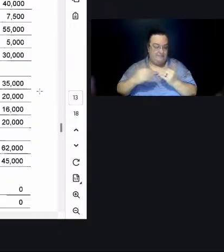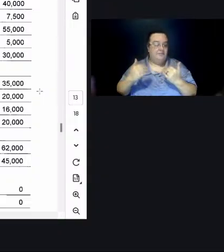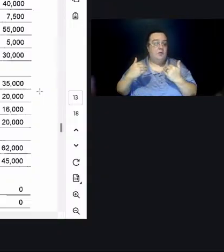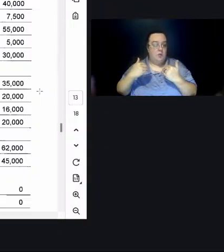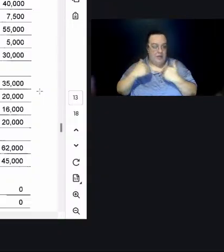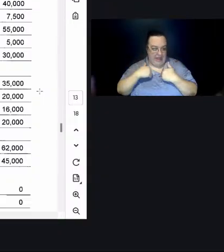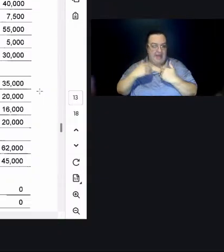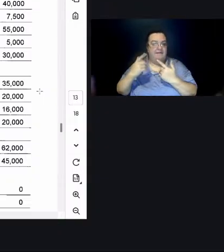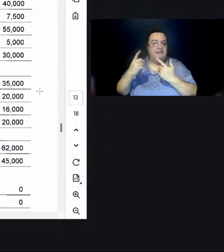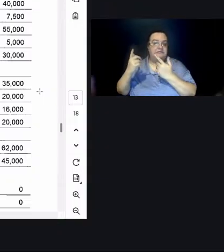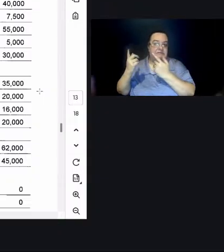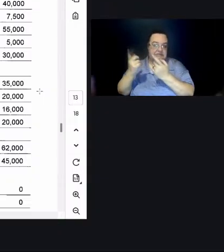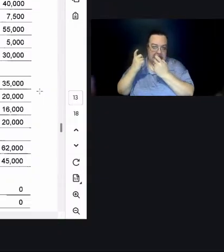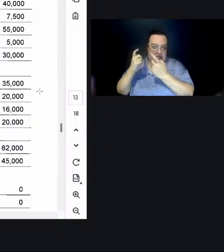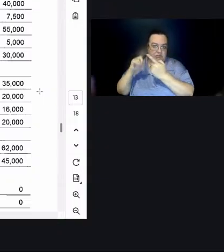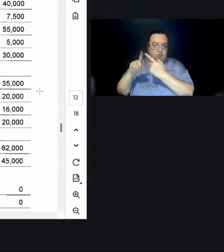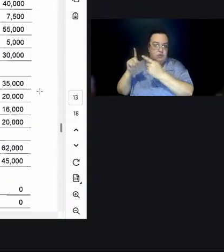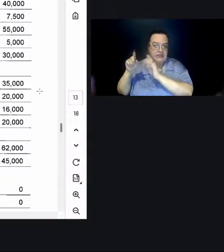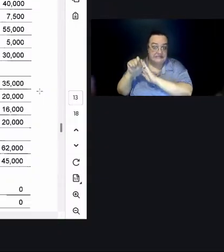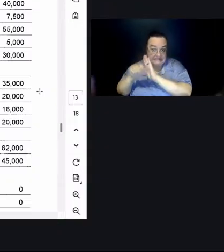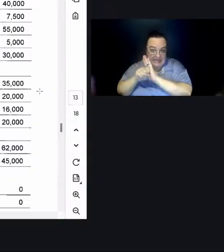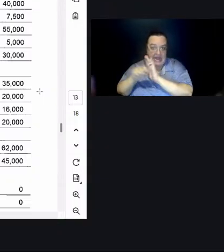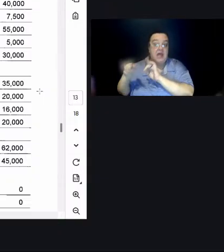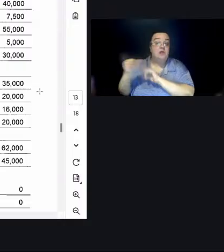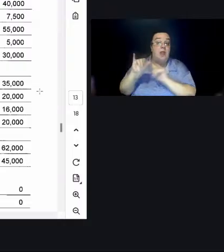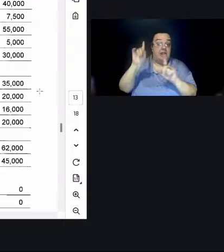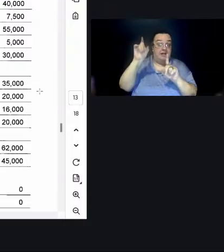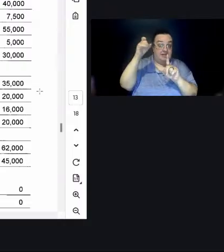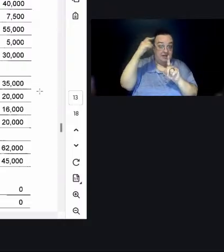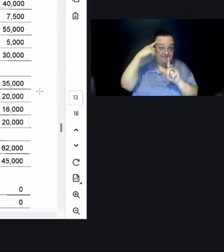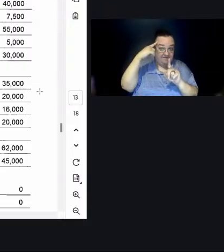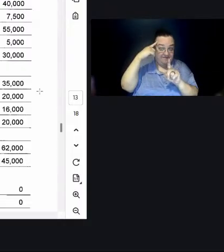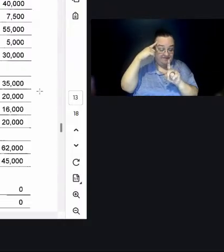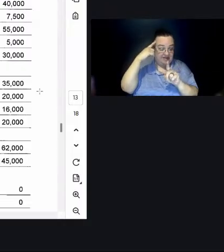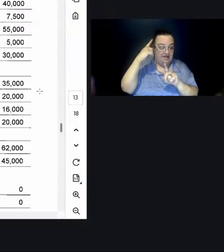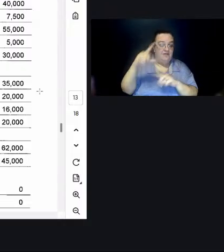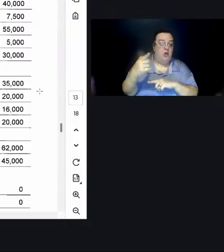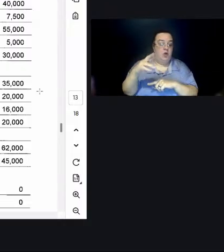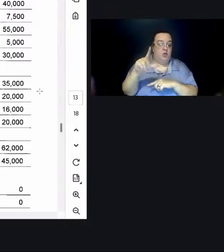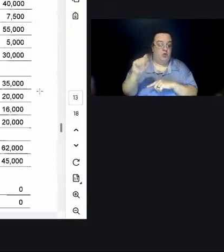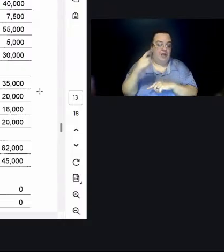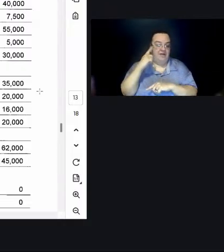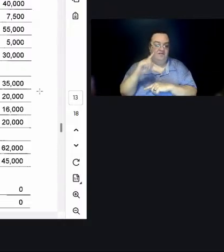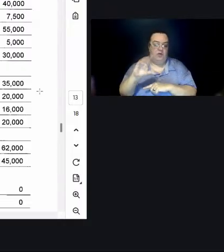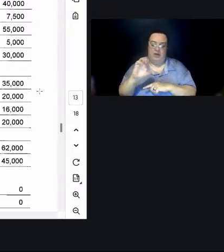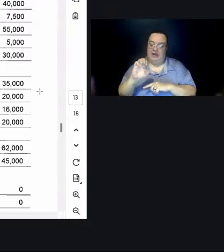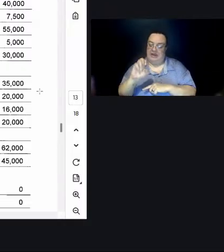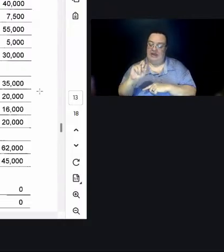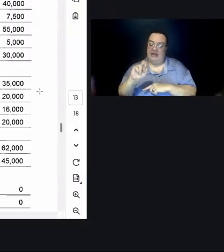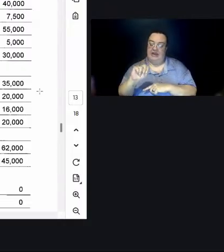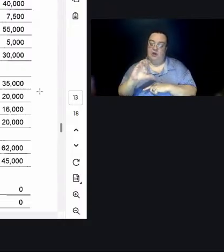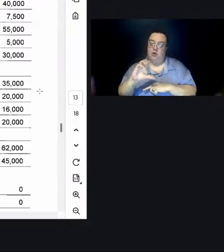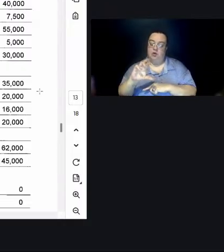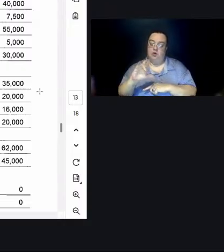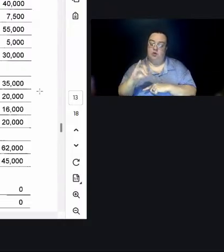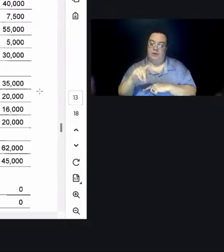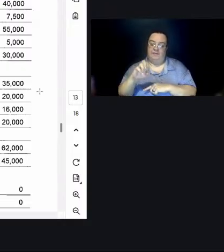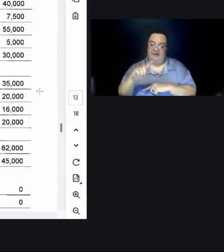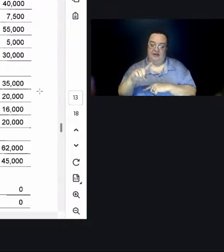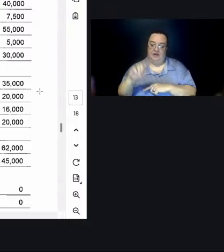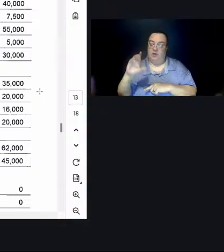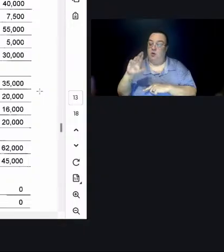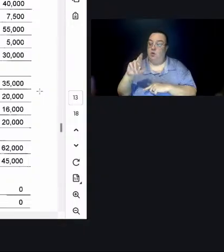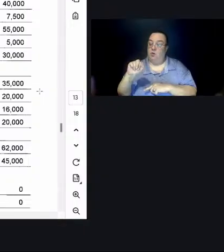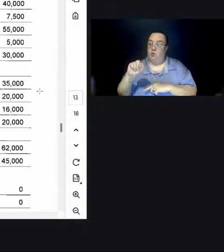solicited the state and the federal government for a grant for encrypted radios. The county is moving towards encrypted